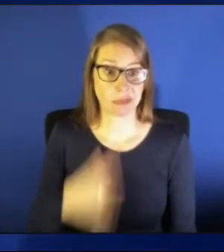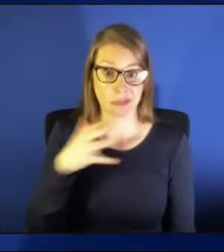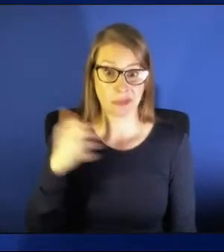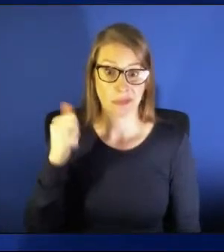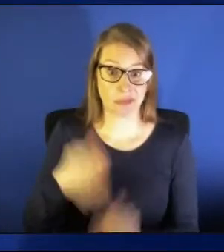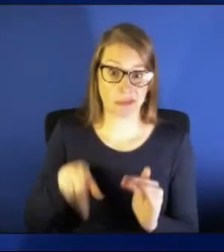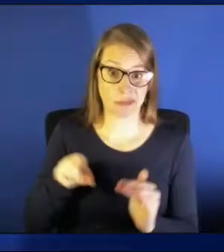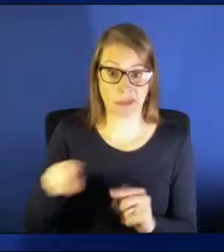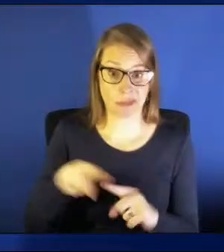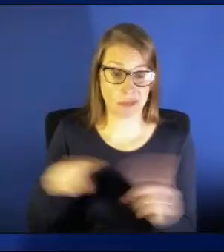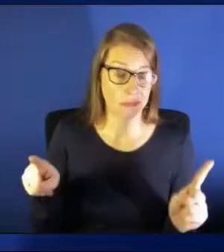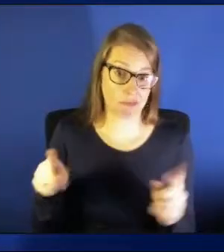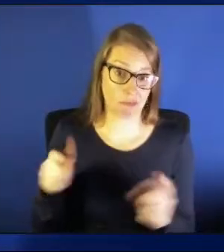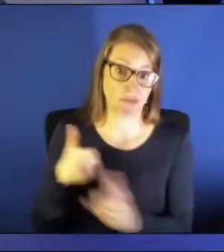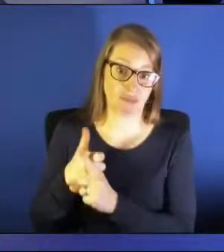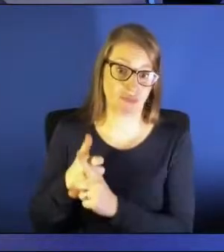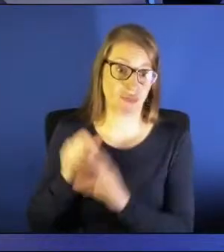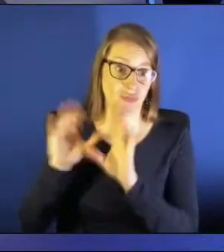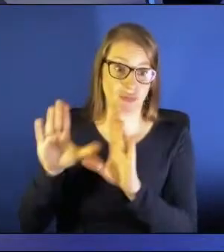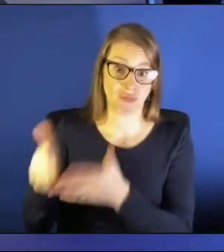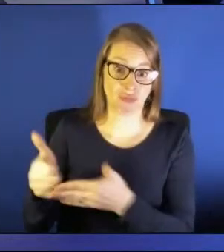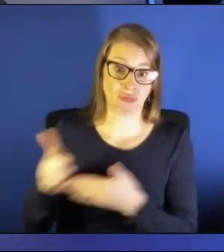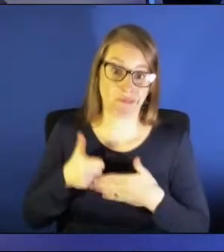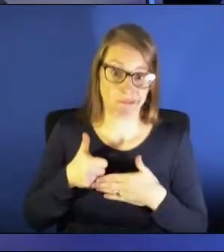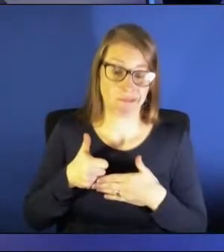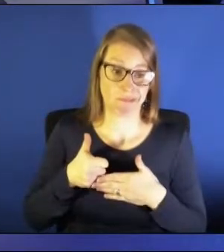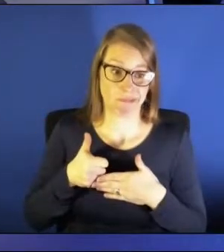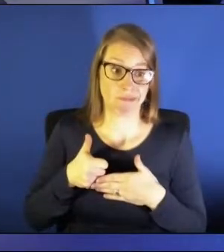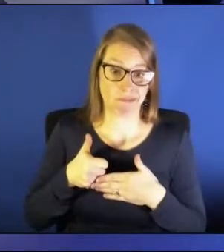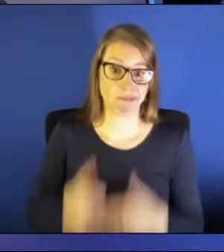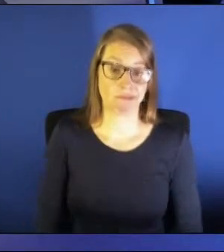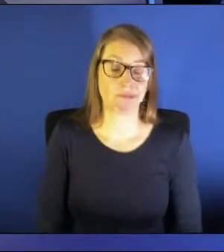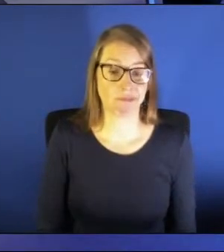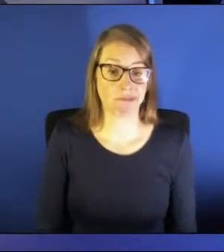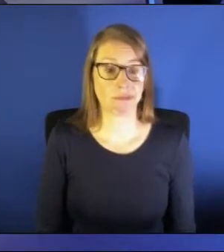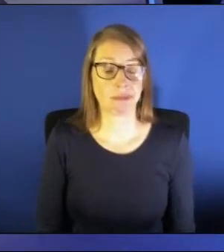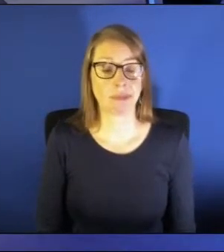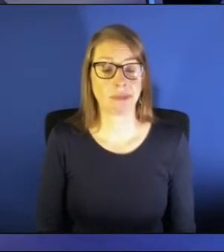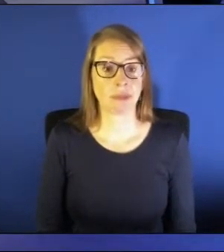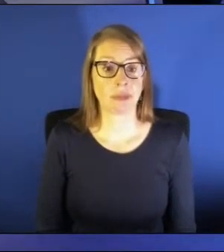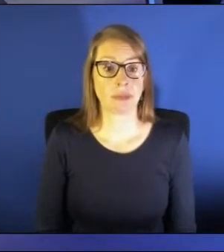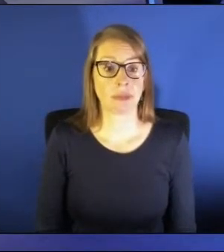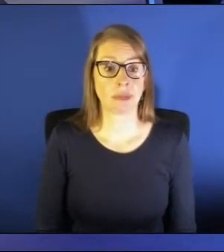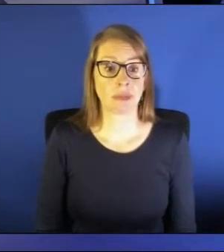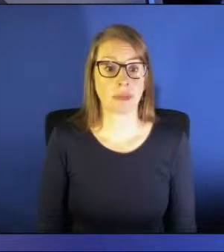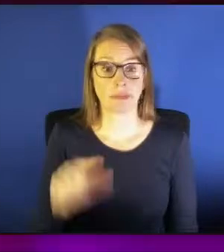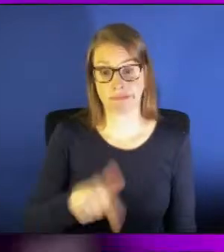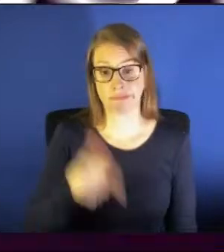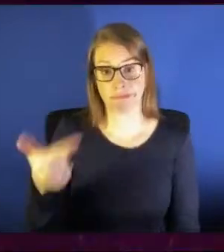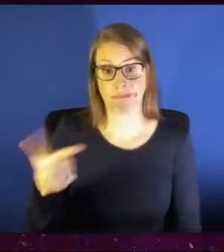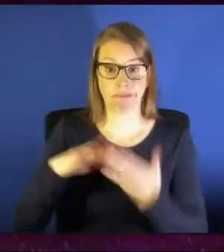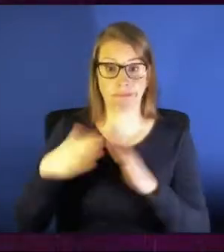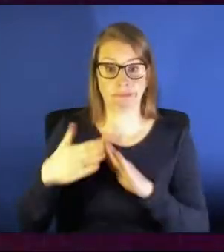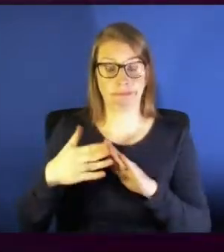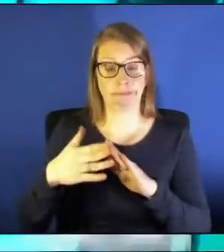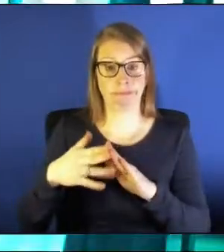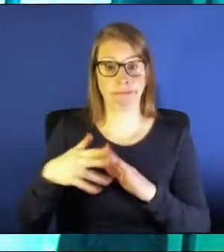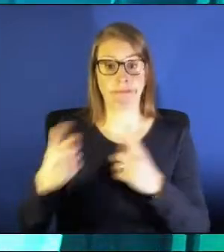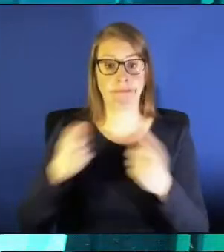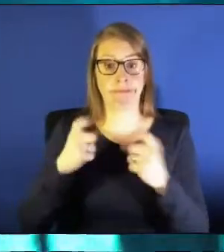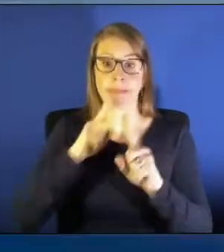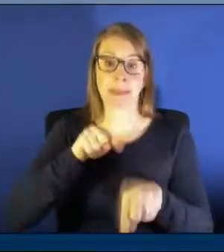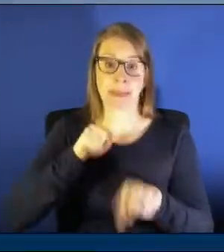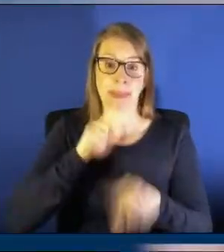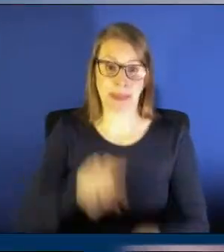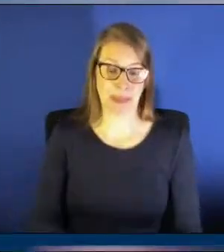But nevertheless, he was a great help for me. Oh, that's great. All right, so I'm going to get to some community questions, guys. Let's do that real